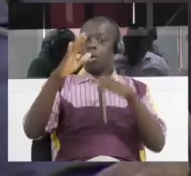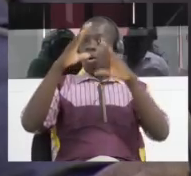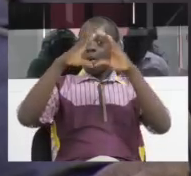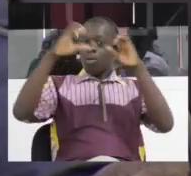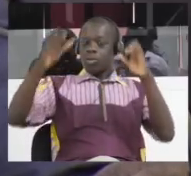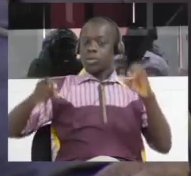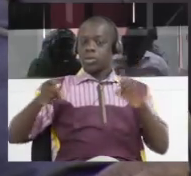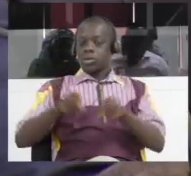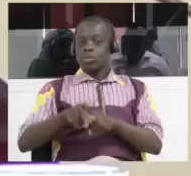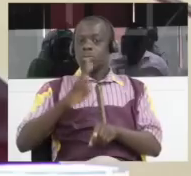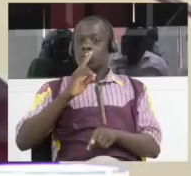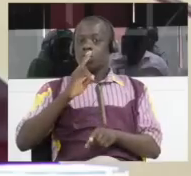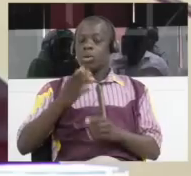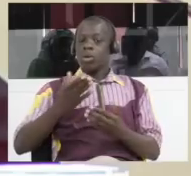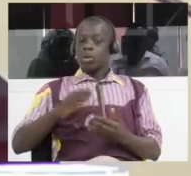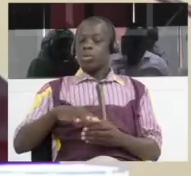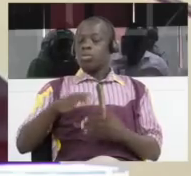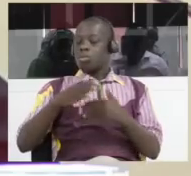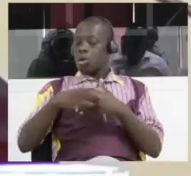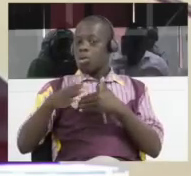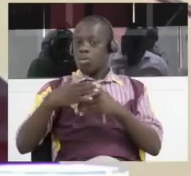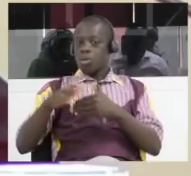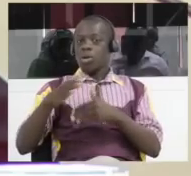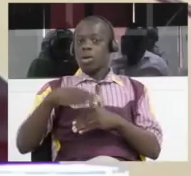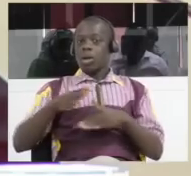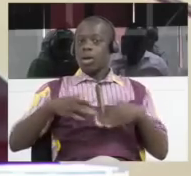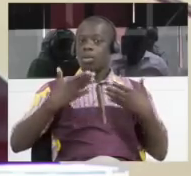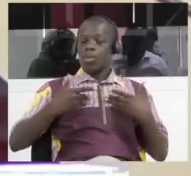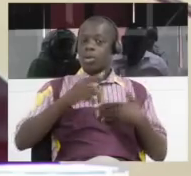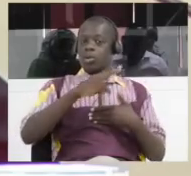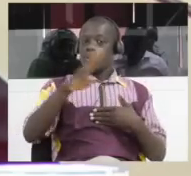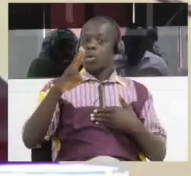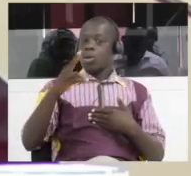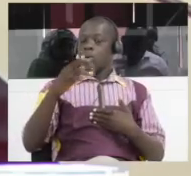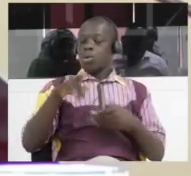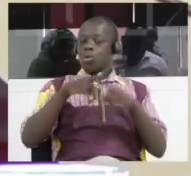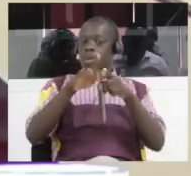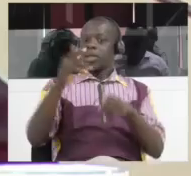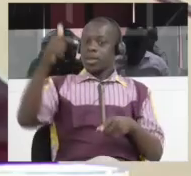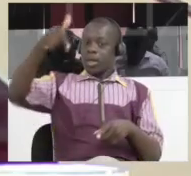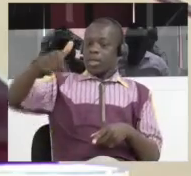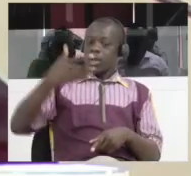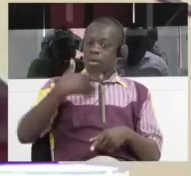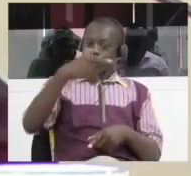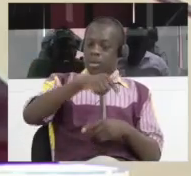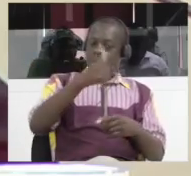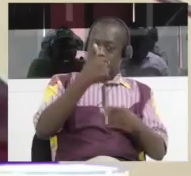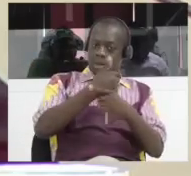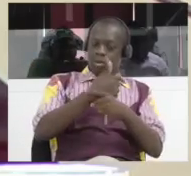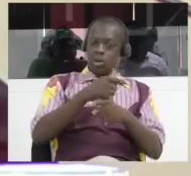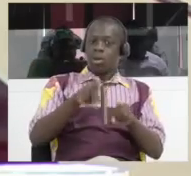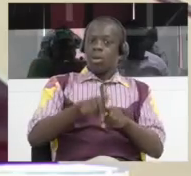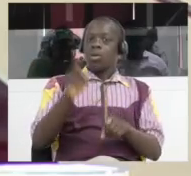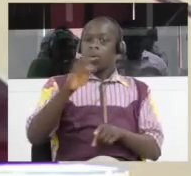more officers who appeared to be dissatisfied with the presence of the Nigerians.